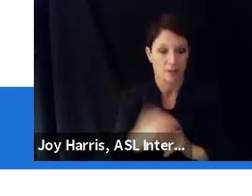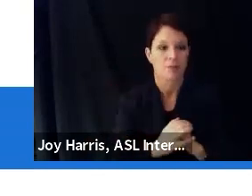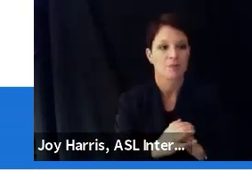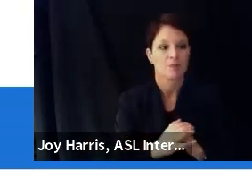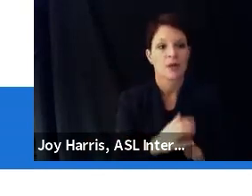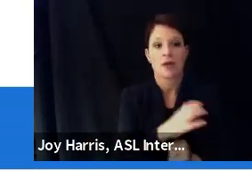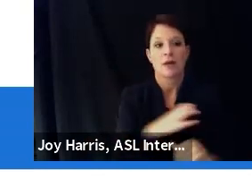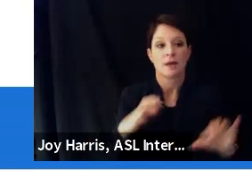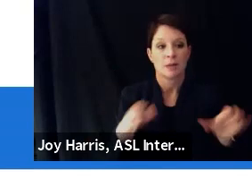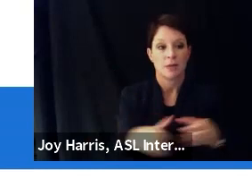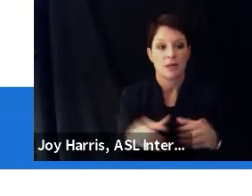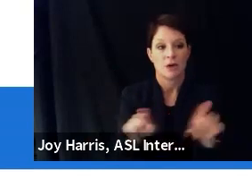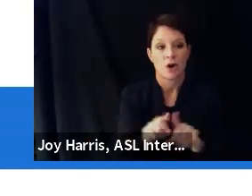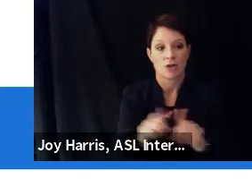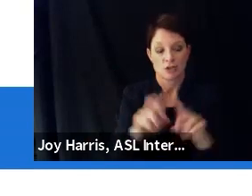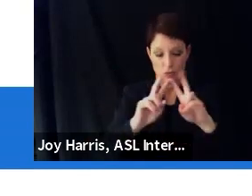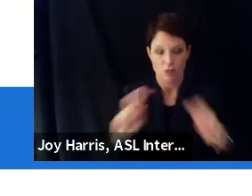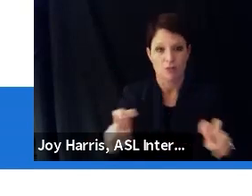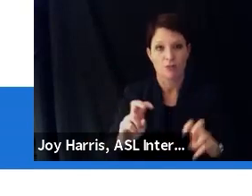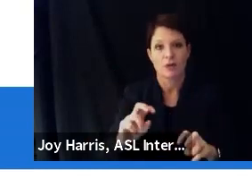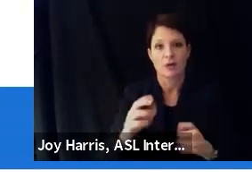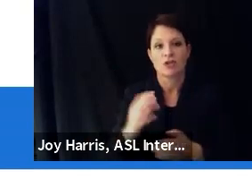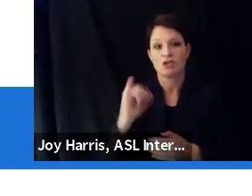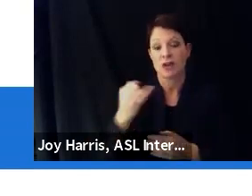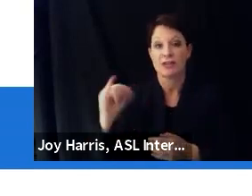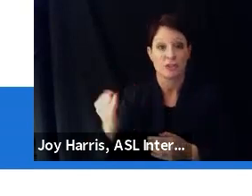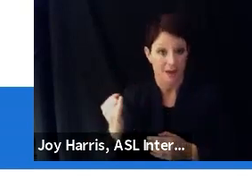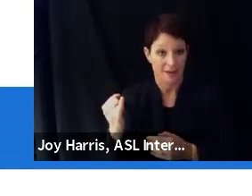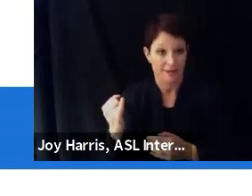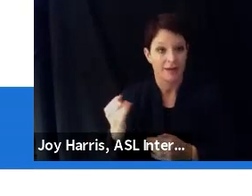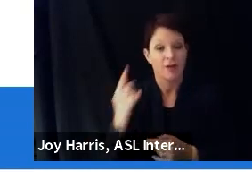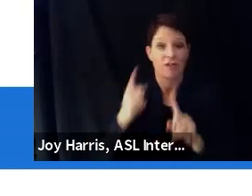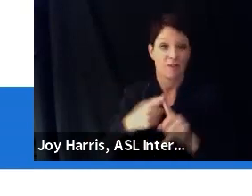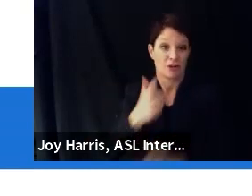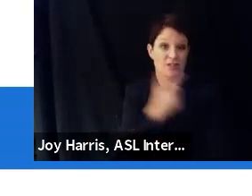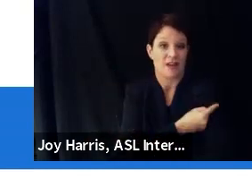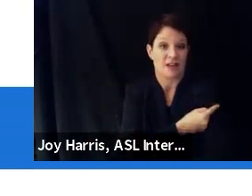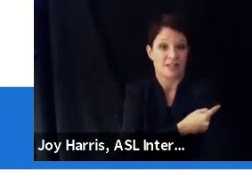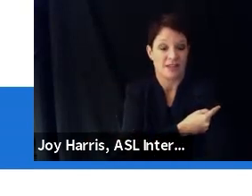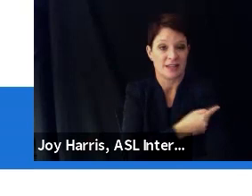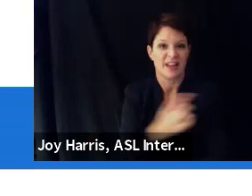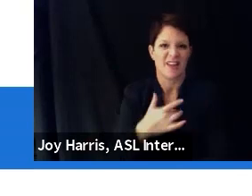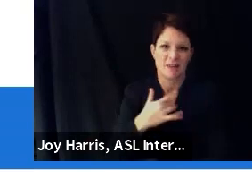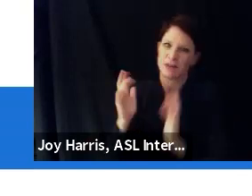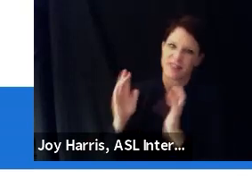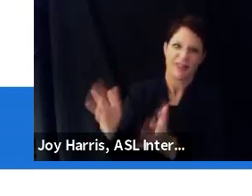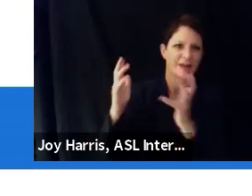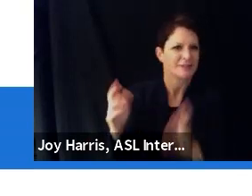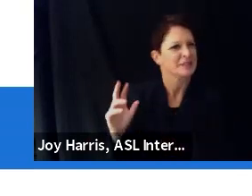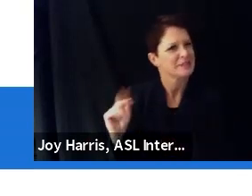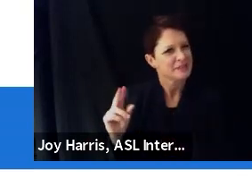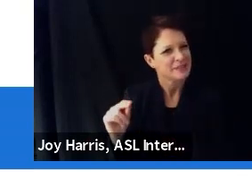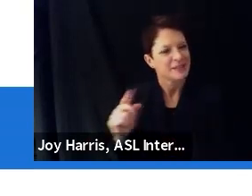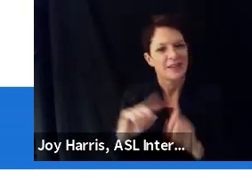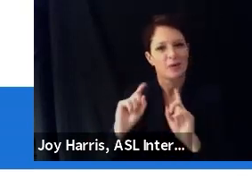committee also evaluated J&J. People who have received J&J for their first vaccine have been feeling very left out. They received only